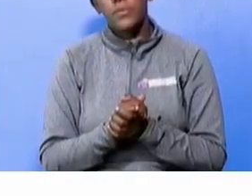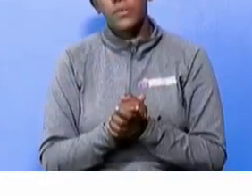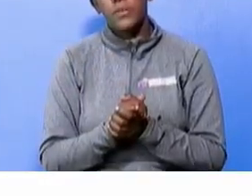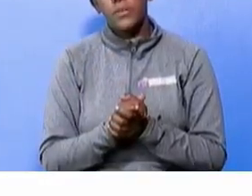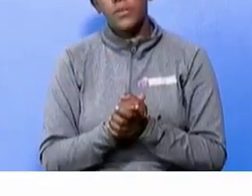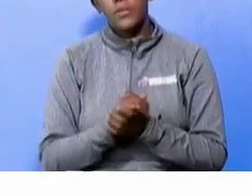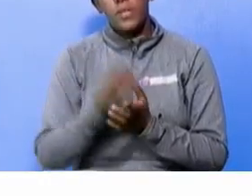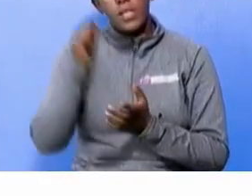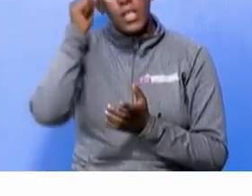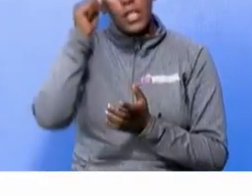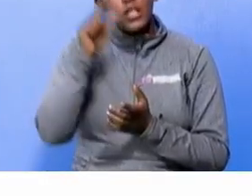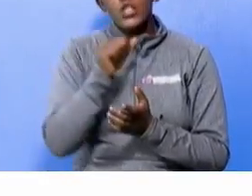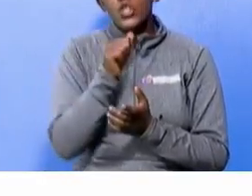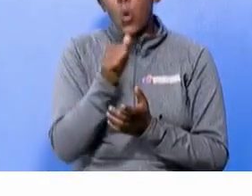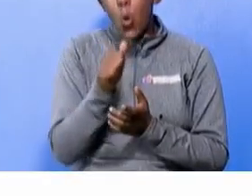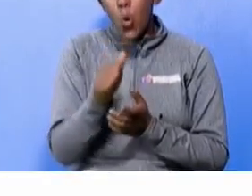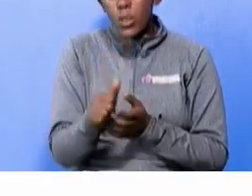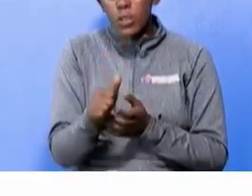Is not